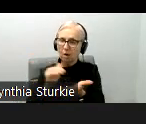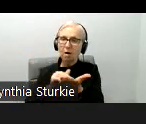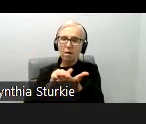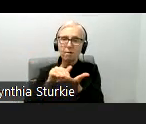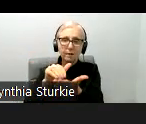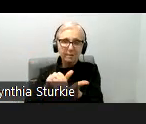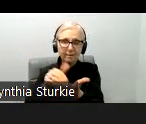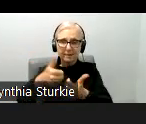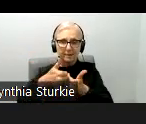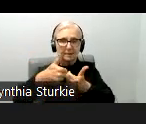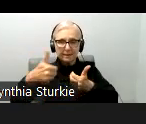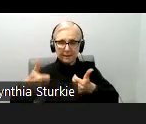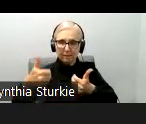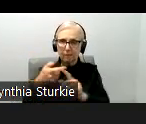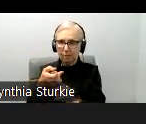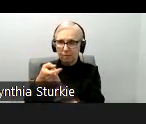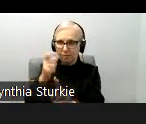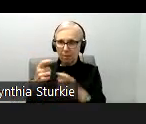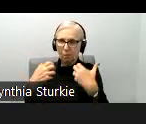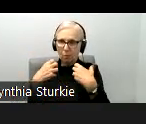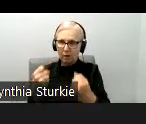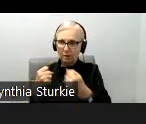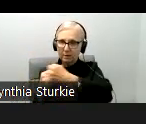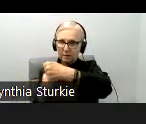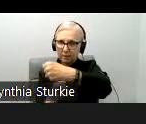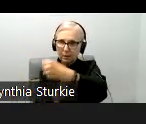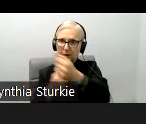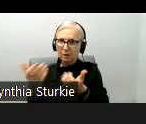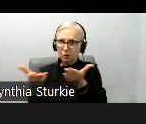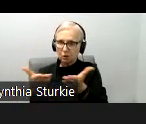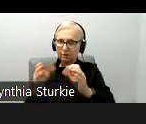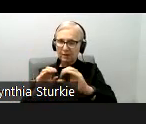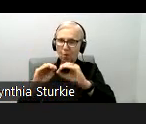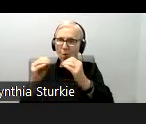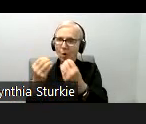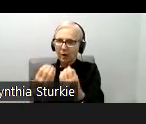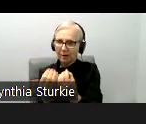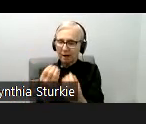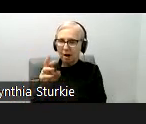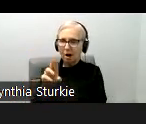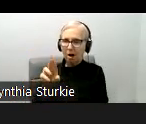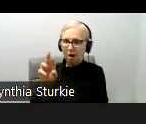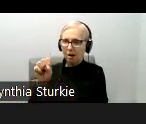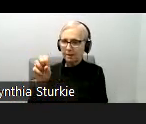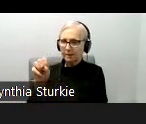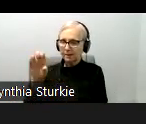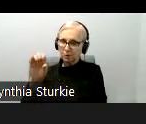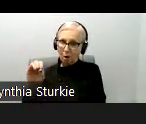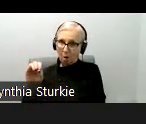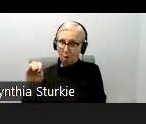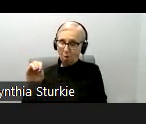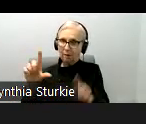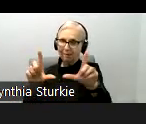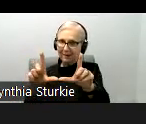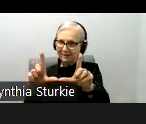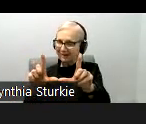is separate and distinct from the Recovery Supports Services Organization, or RSSO license. That is